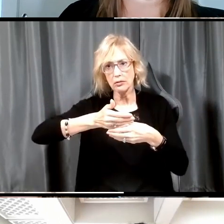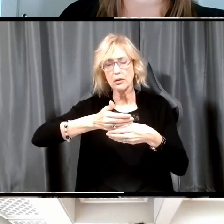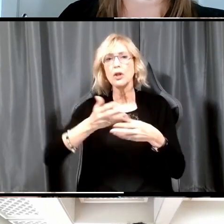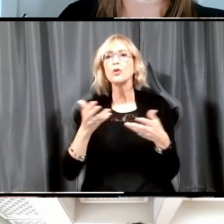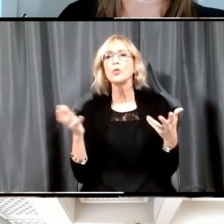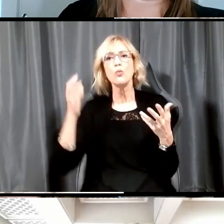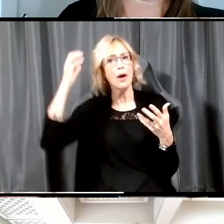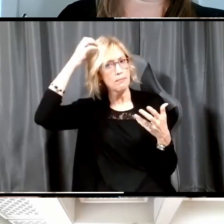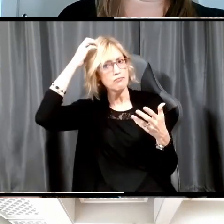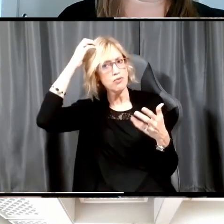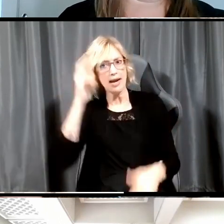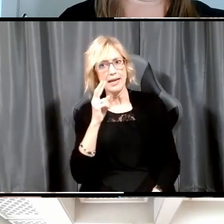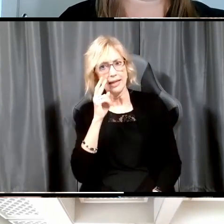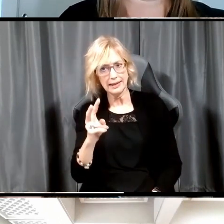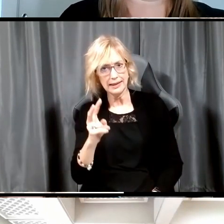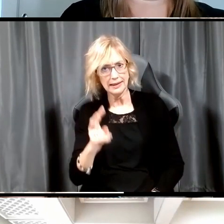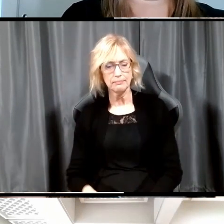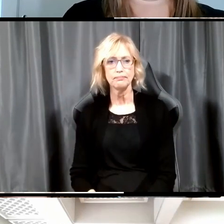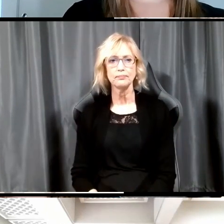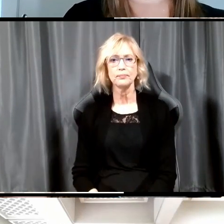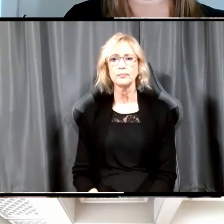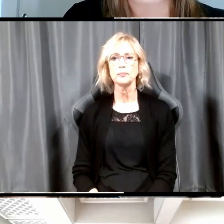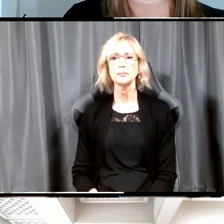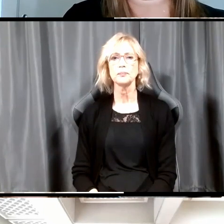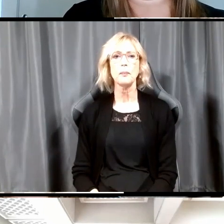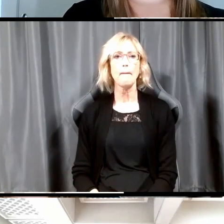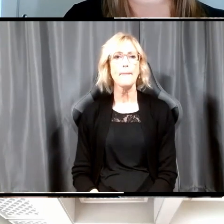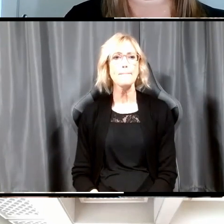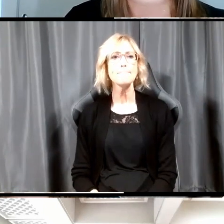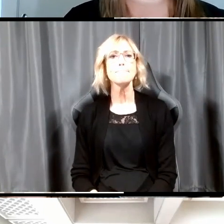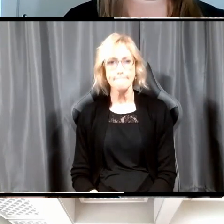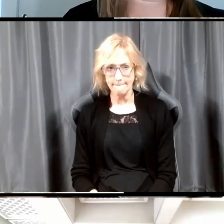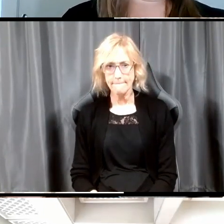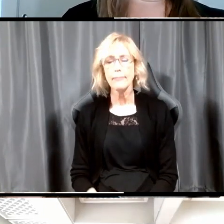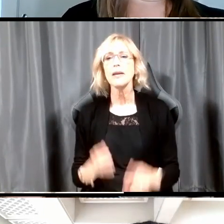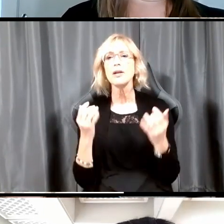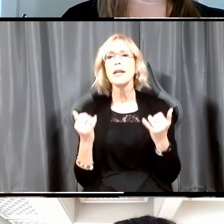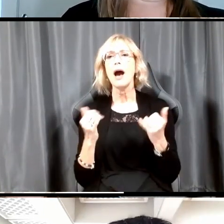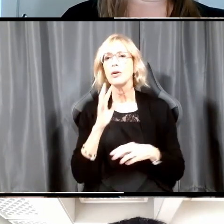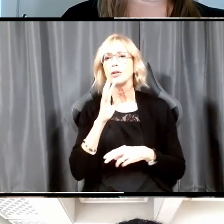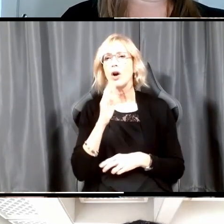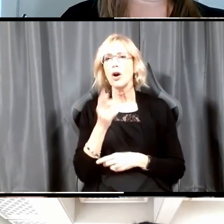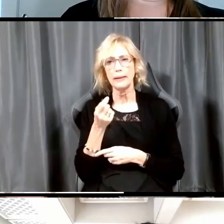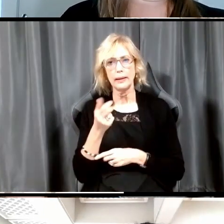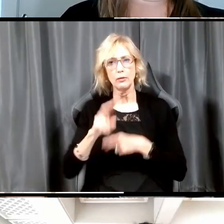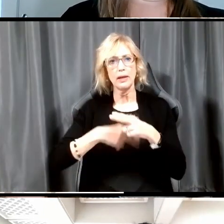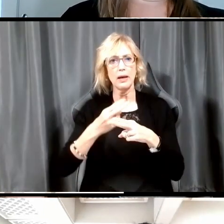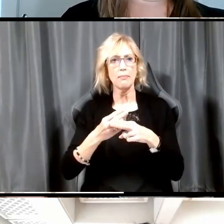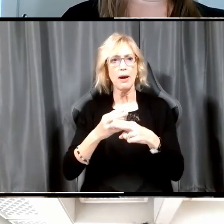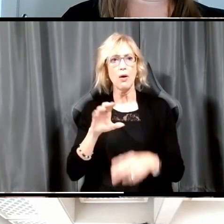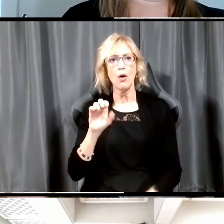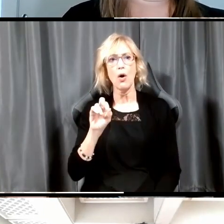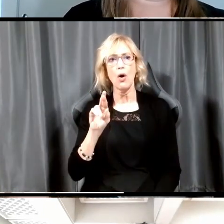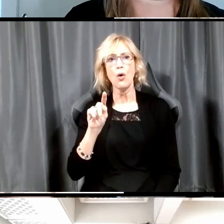sees. Okay, next slide, please. So going into that, we're going to talk a little bit about cortical